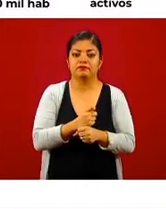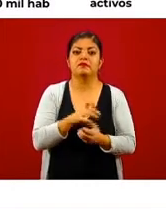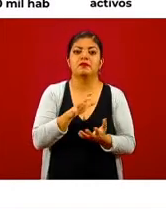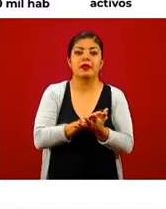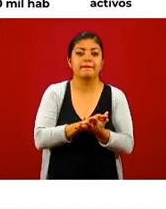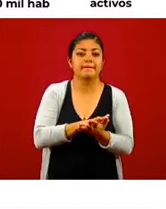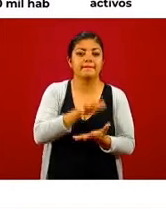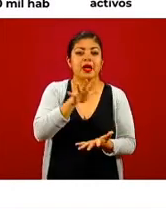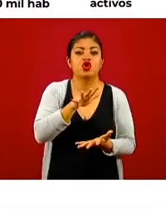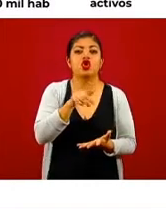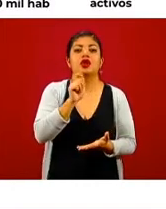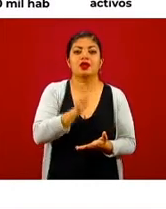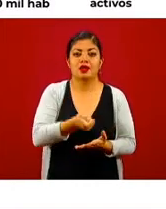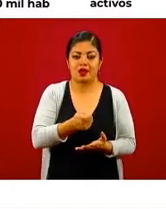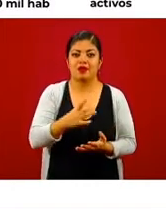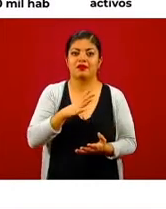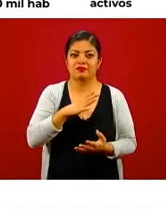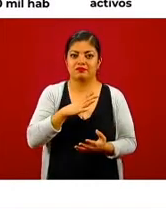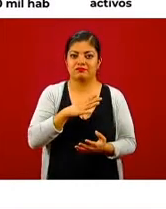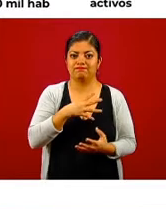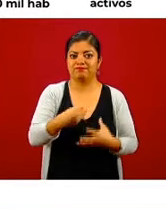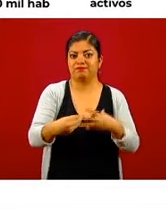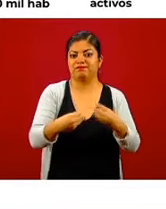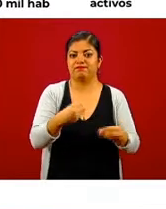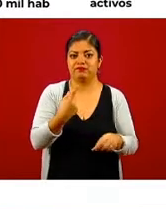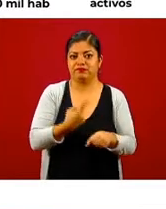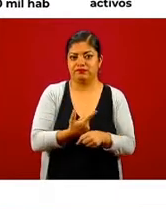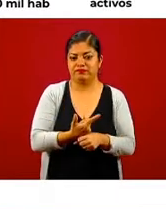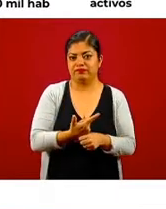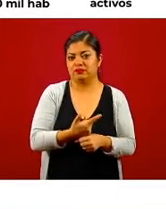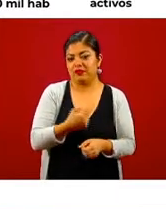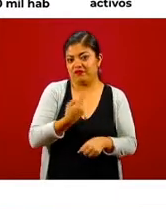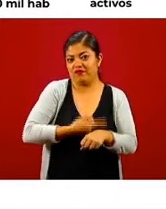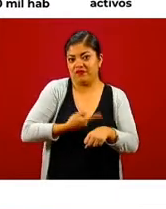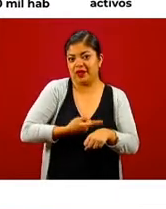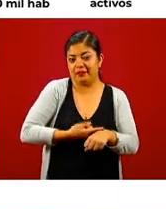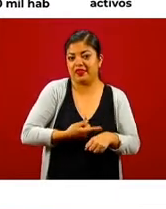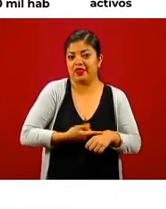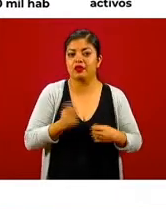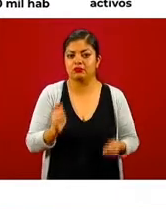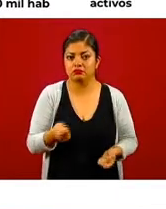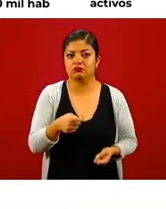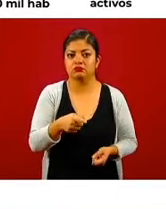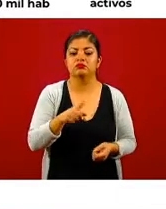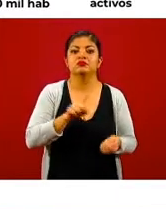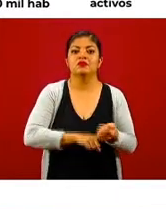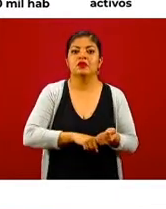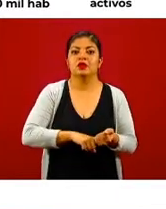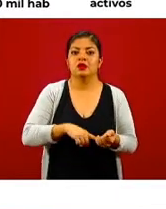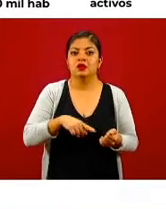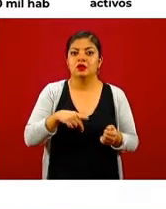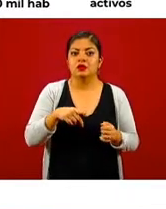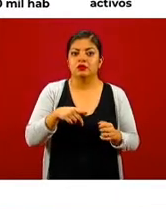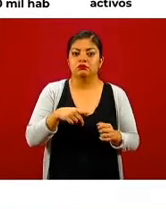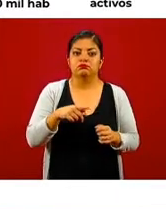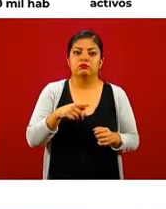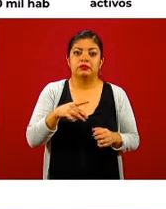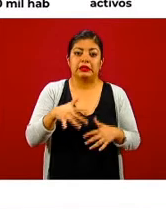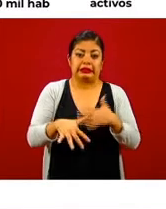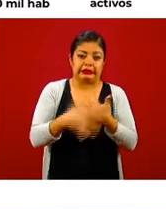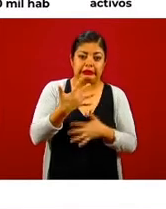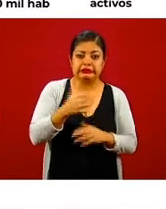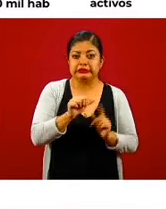and Yucatan, which are the states with the highest number of cumulative incidence rates per 100,000